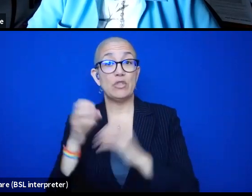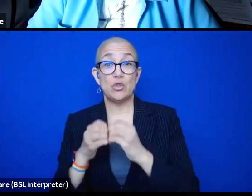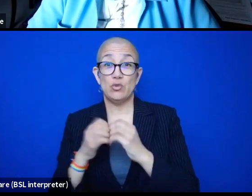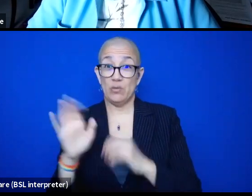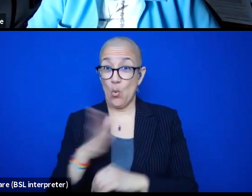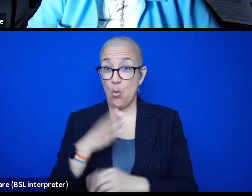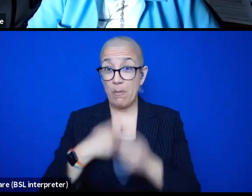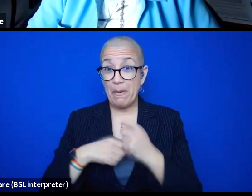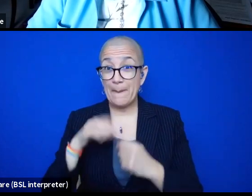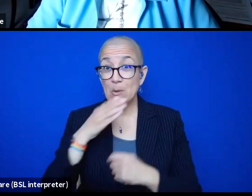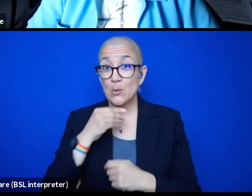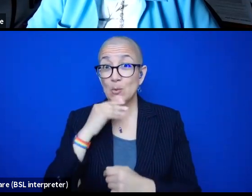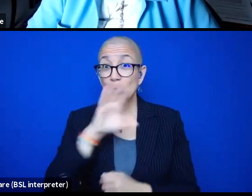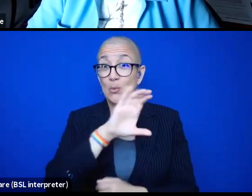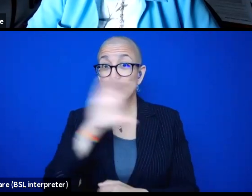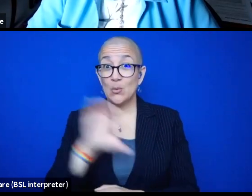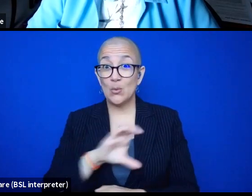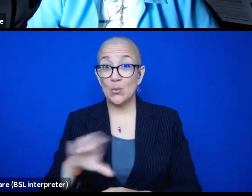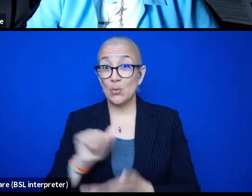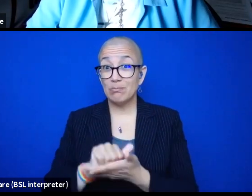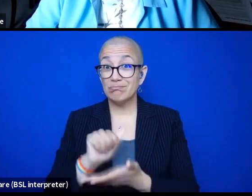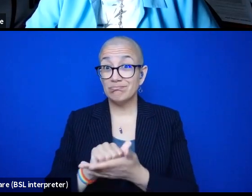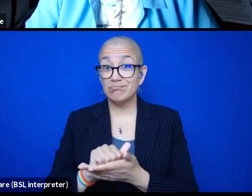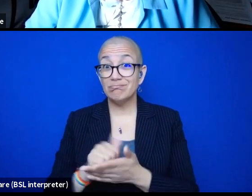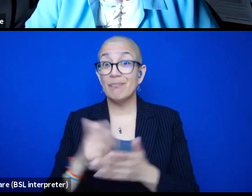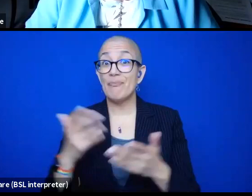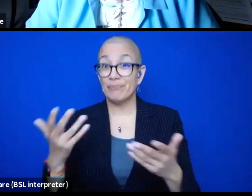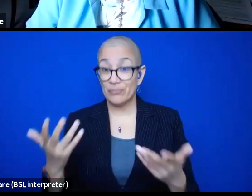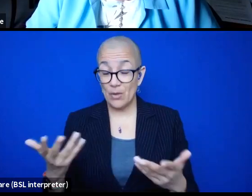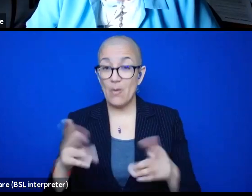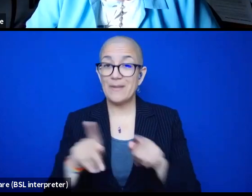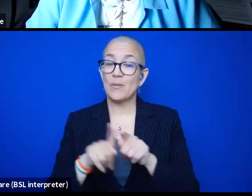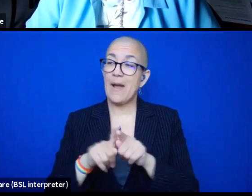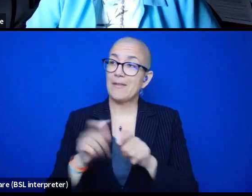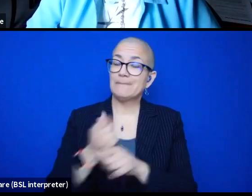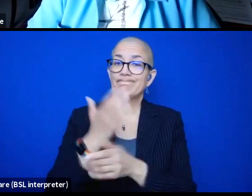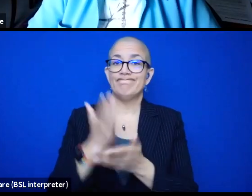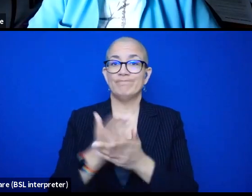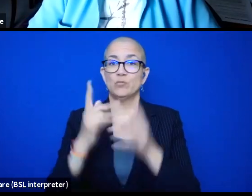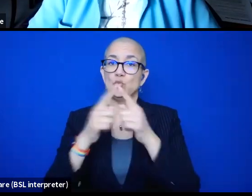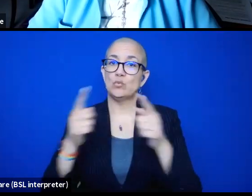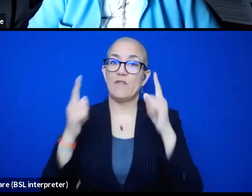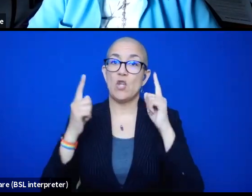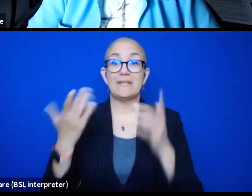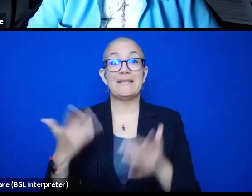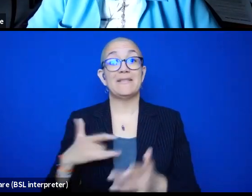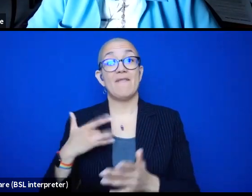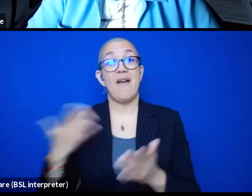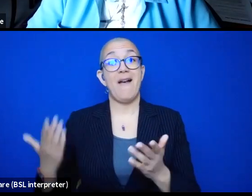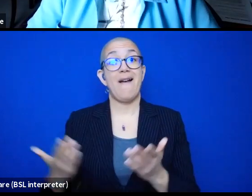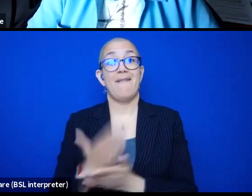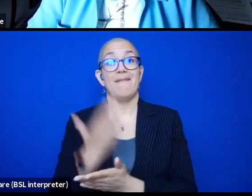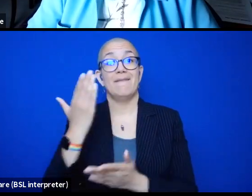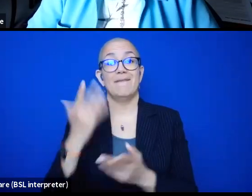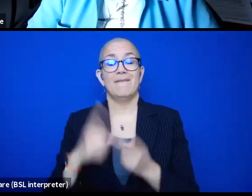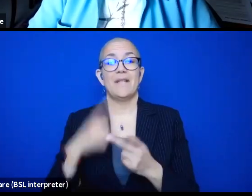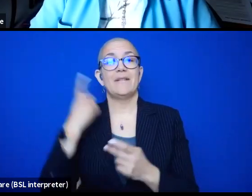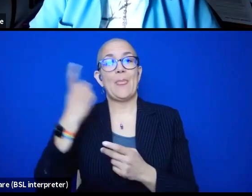we? So let's, as well as ensuring the universities survive this period, let's also think about the